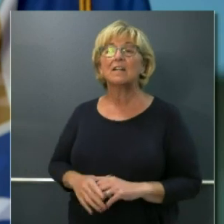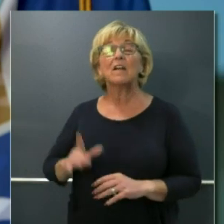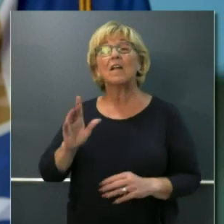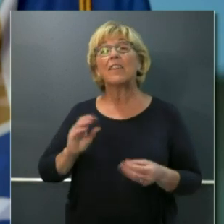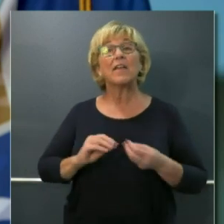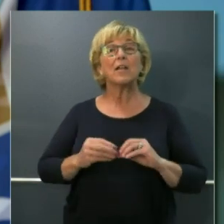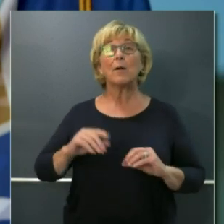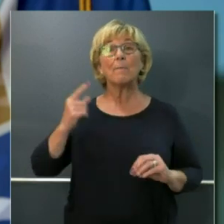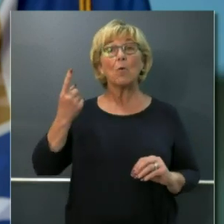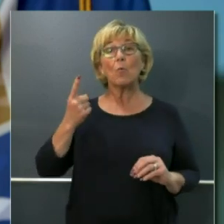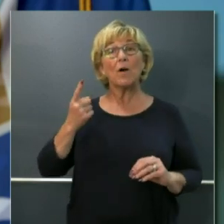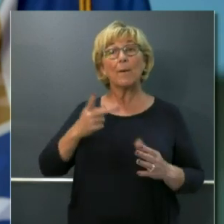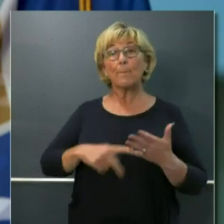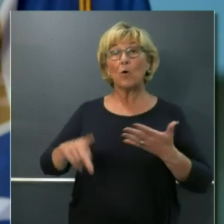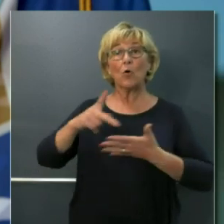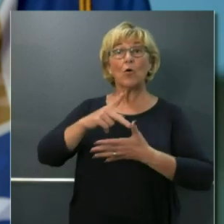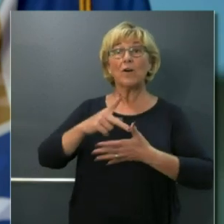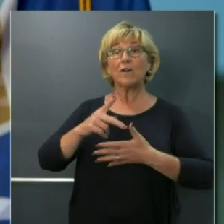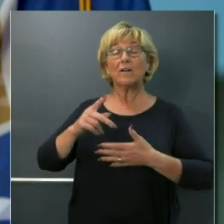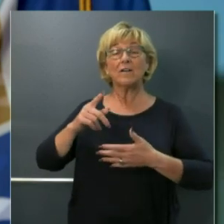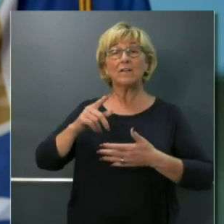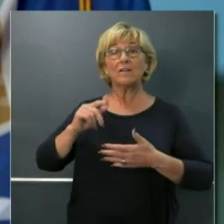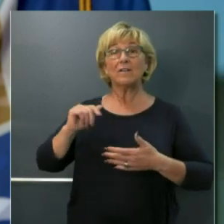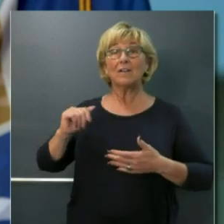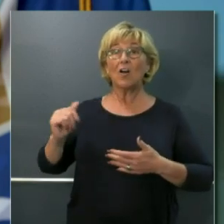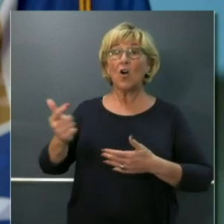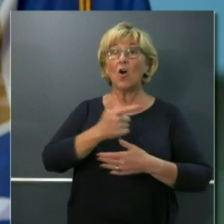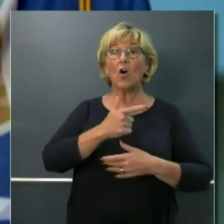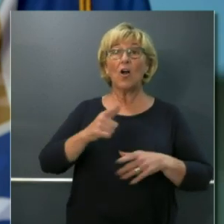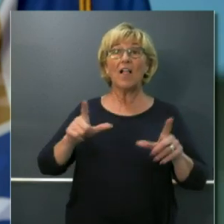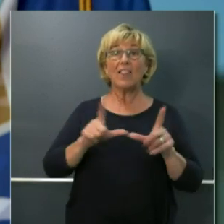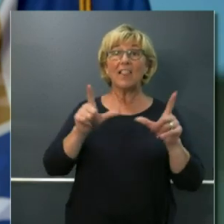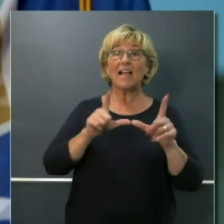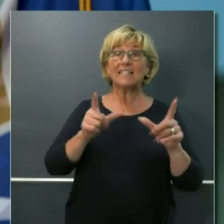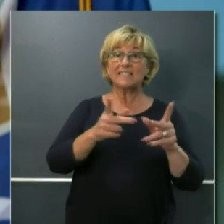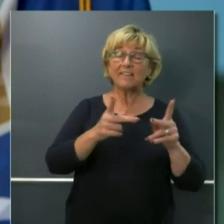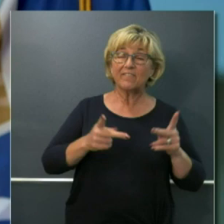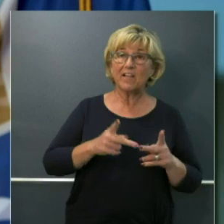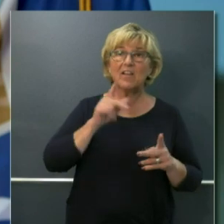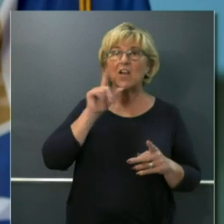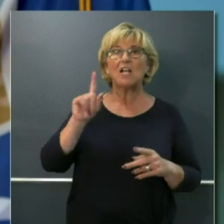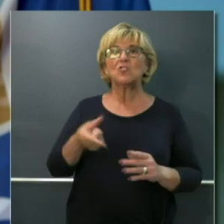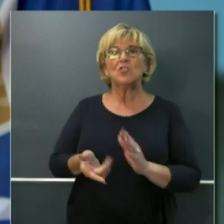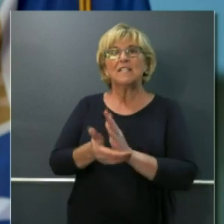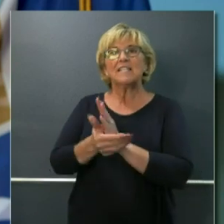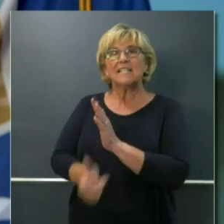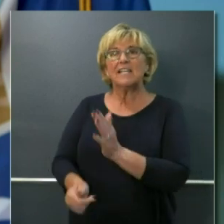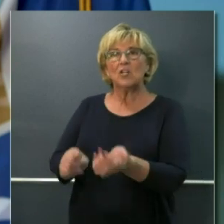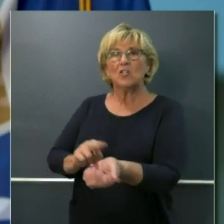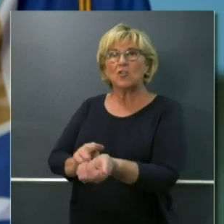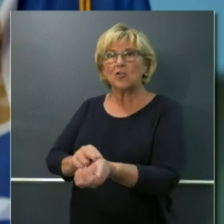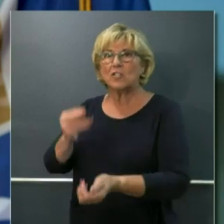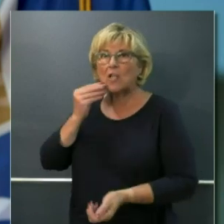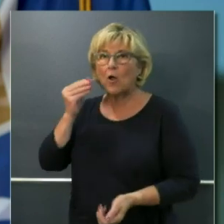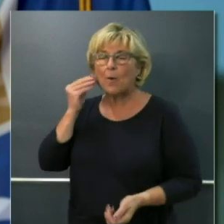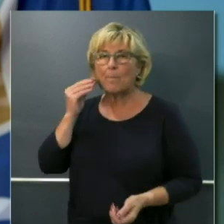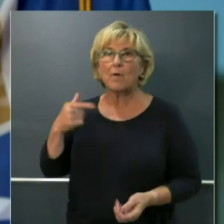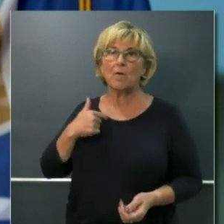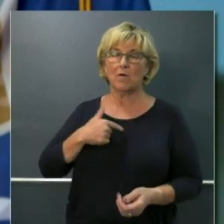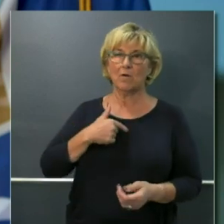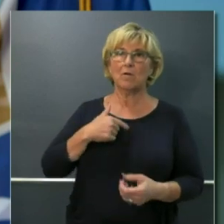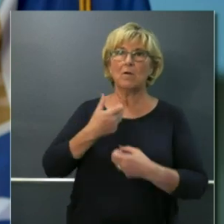priorities was focusing on all of our licensed facilities, not just skilled nursing facilities. As you know, we've made 3 or